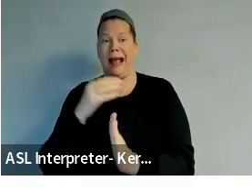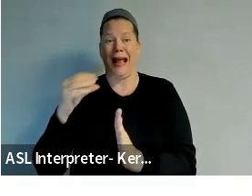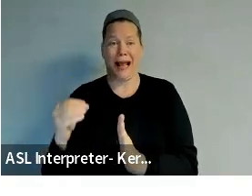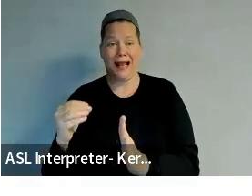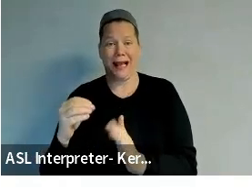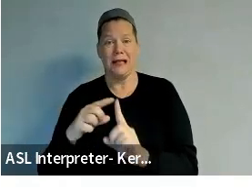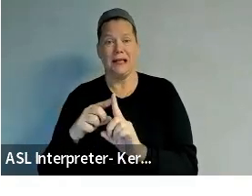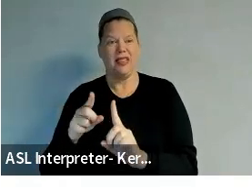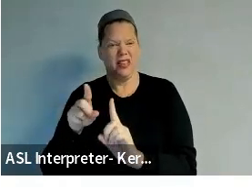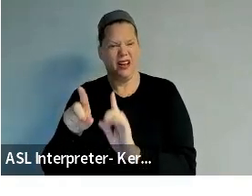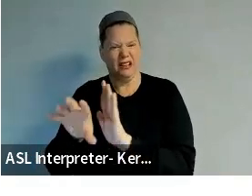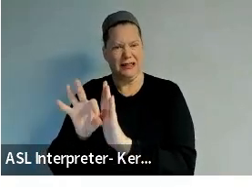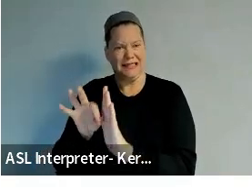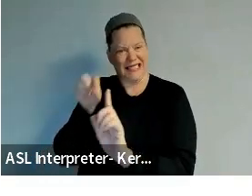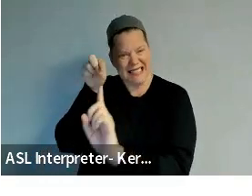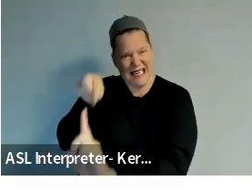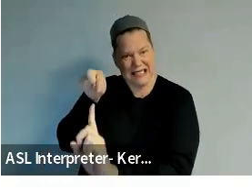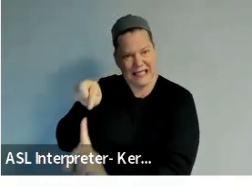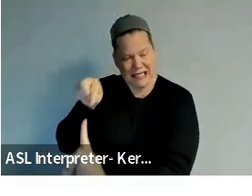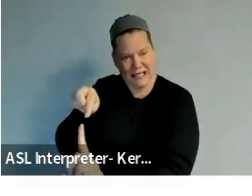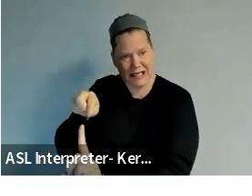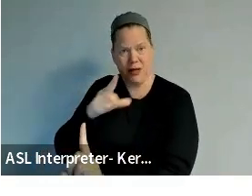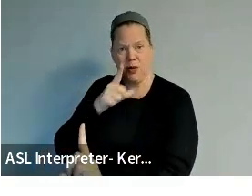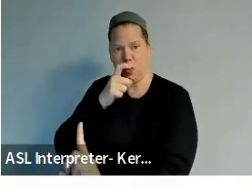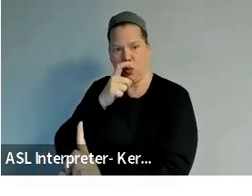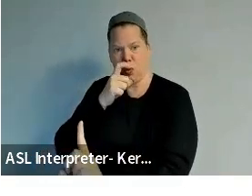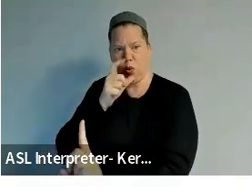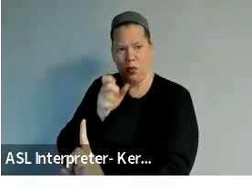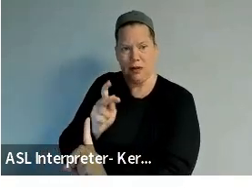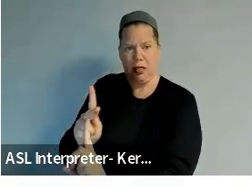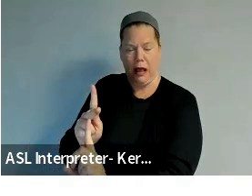designee may finalize the restraint report.